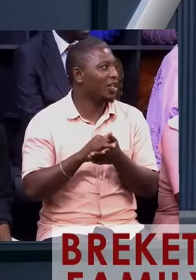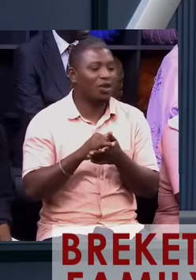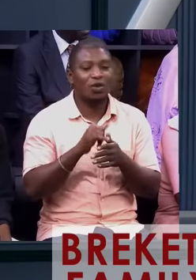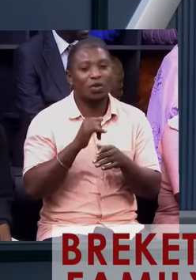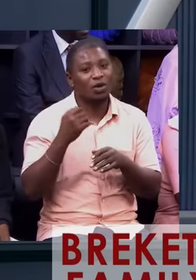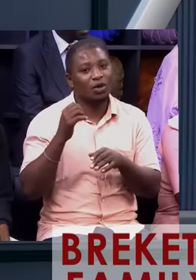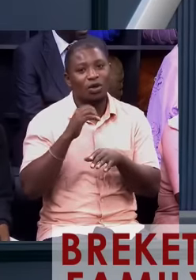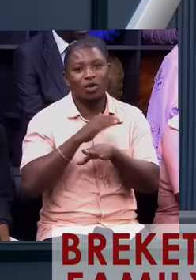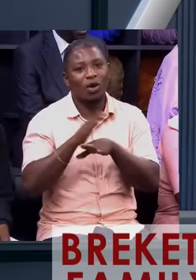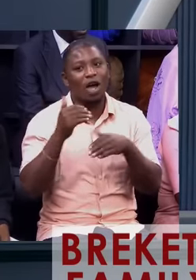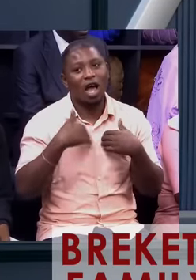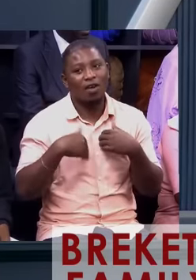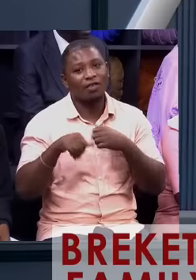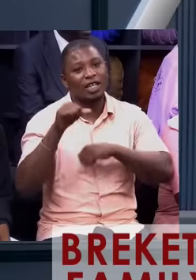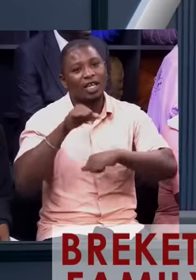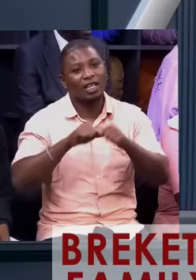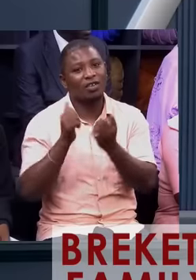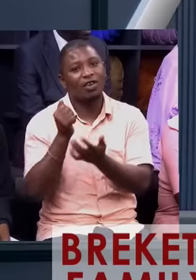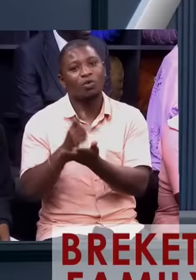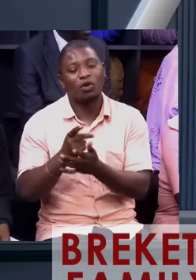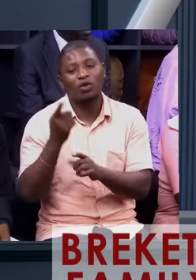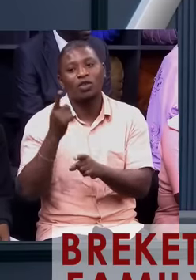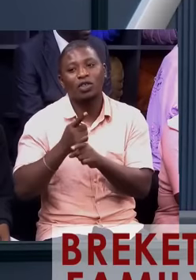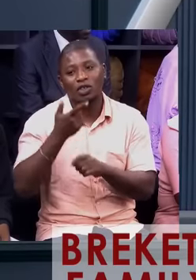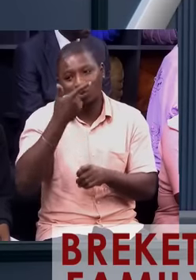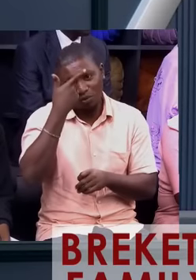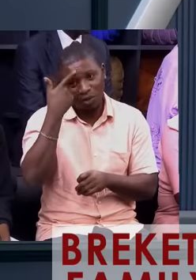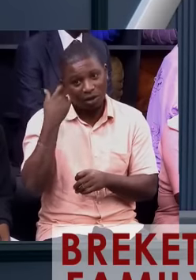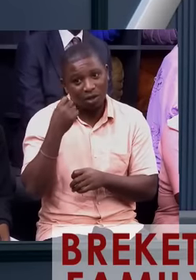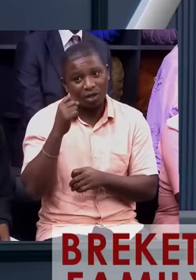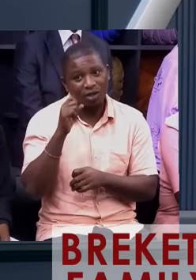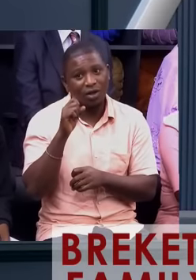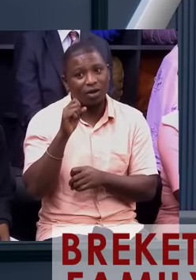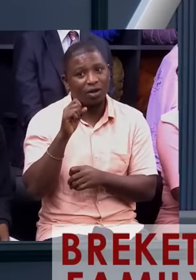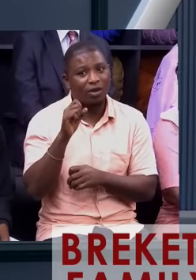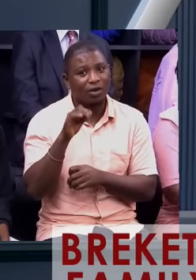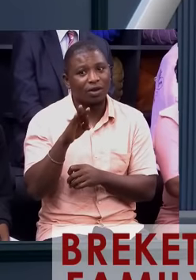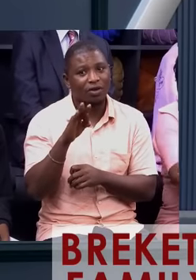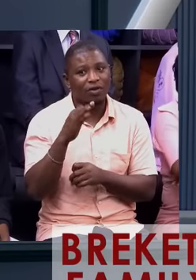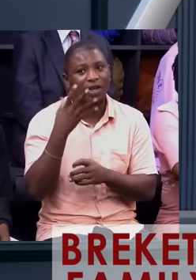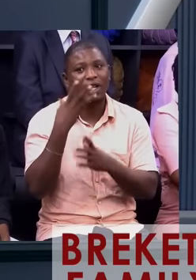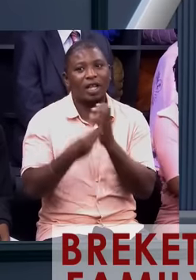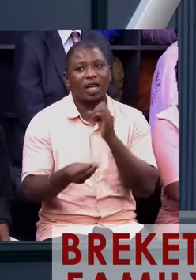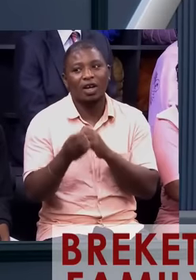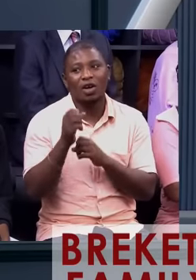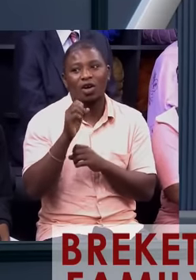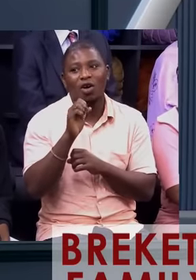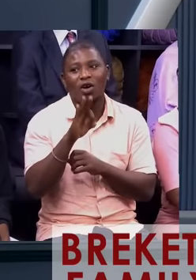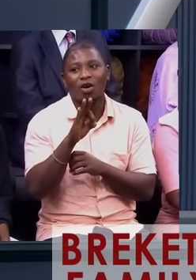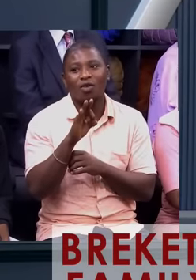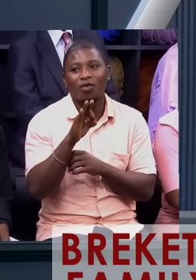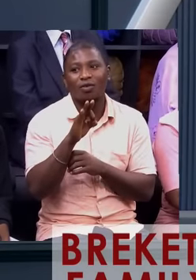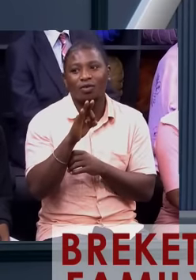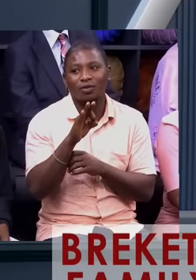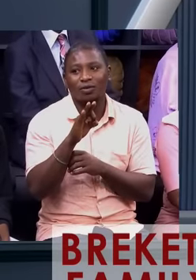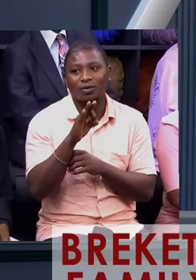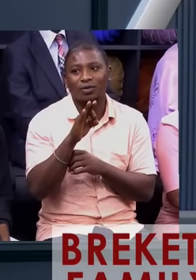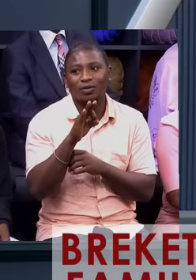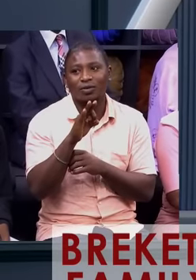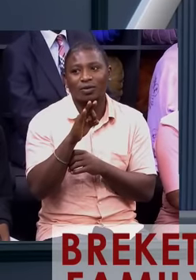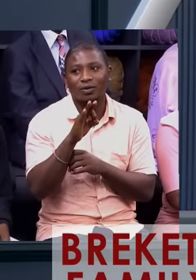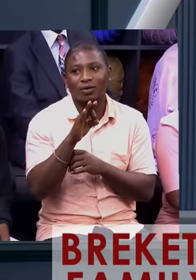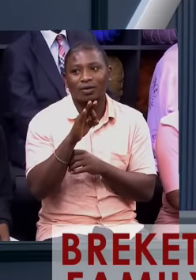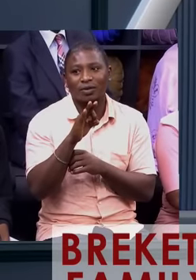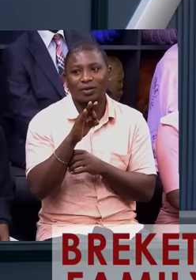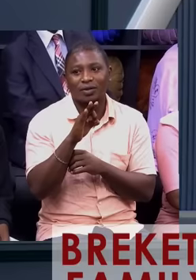scientific proof just because of you know lack of um just